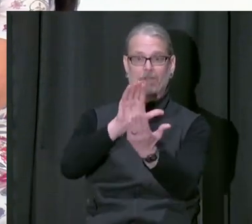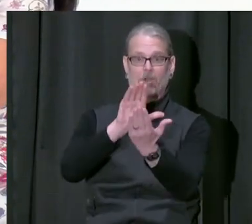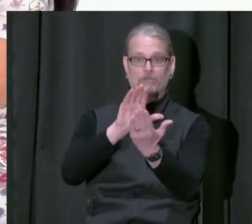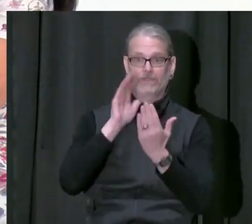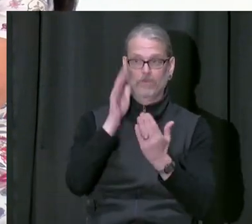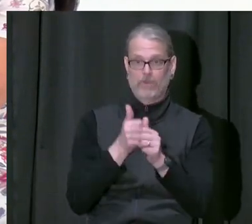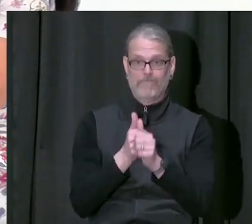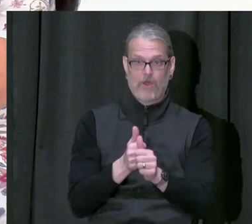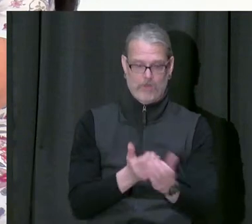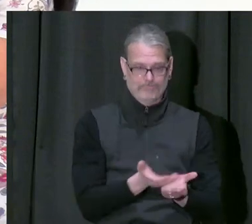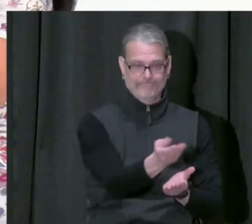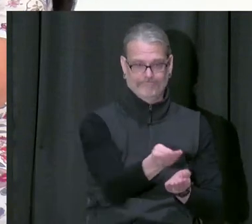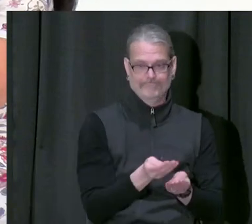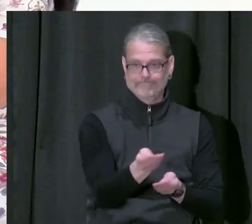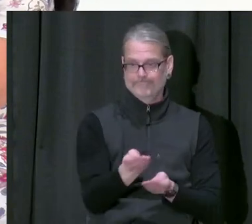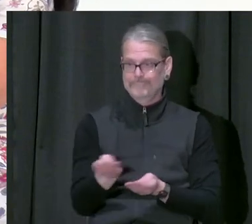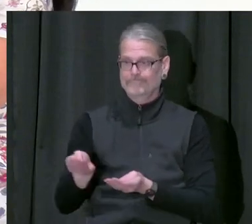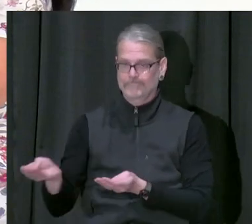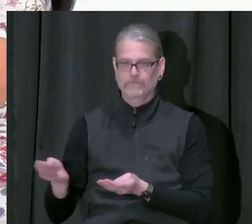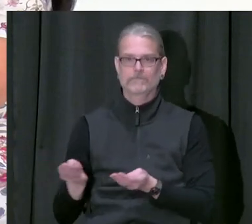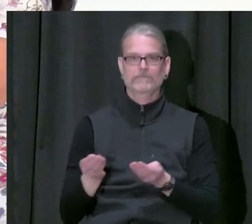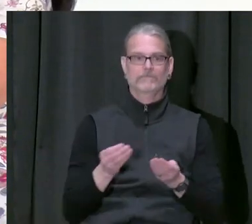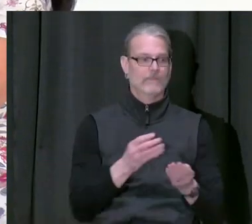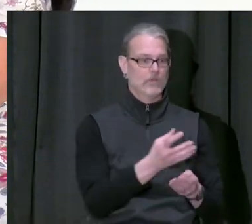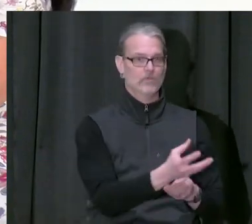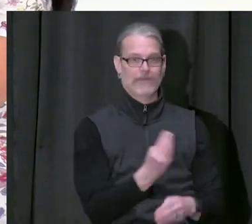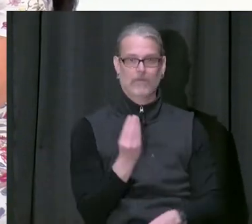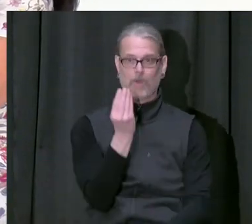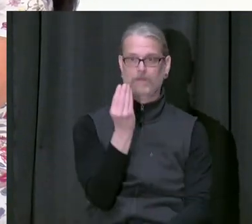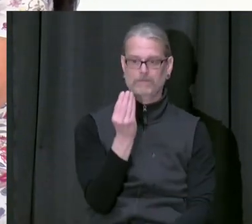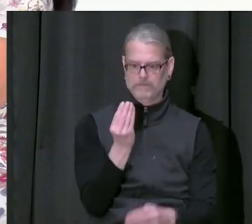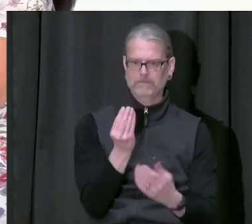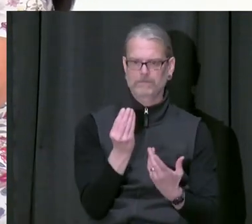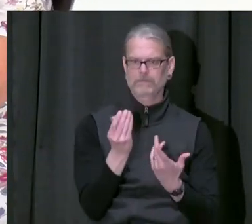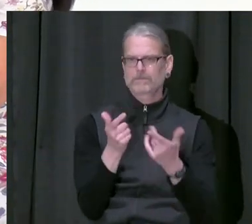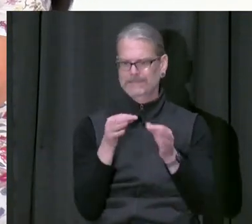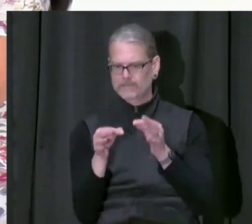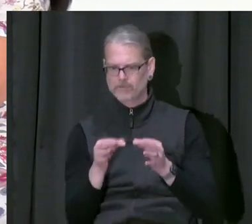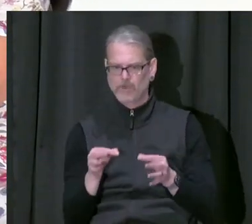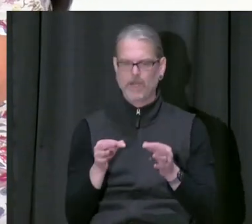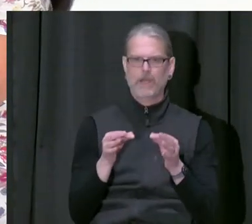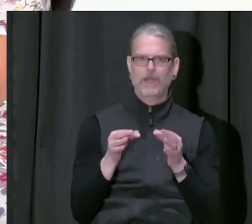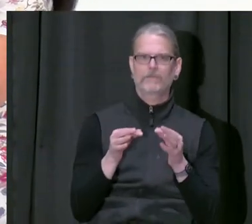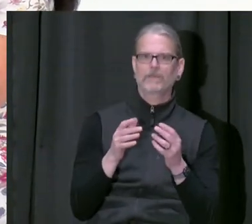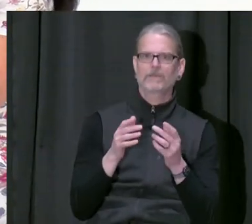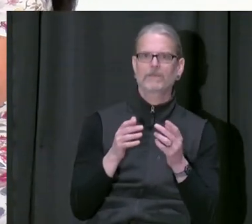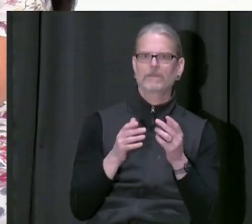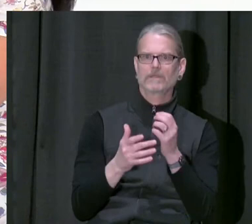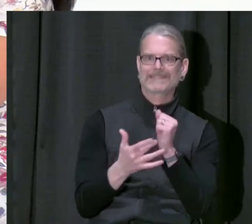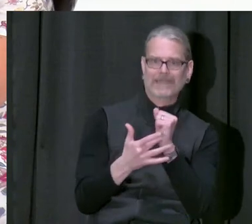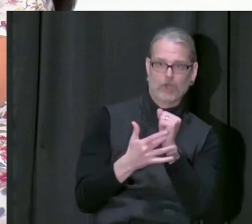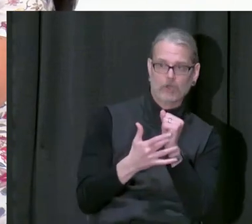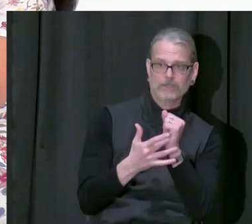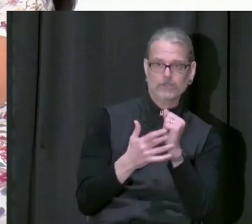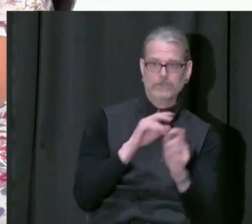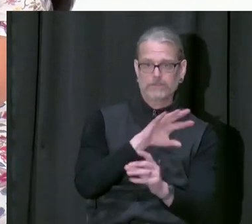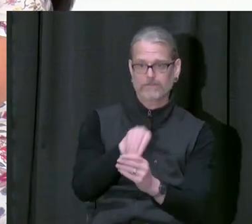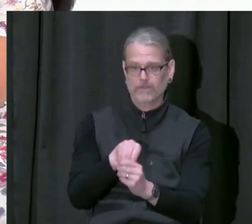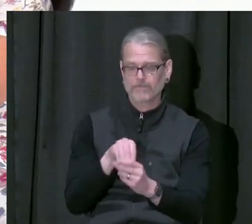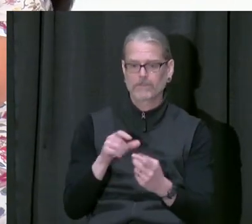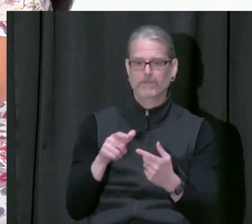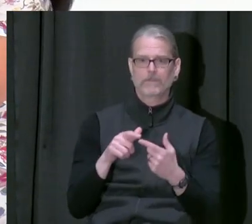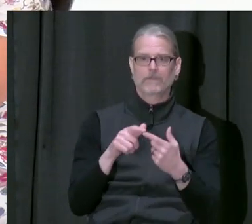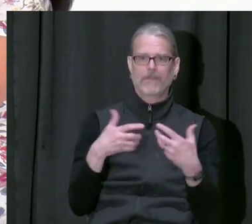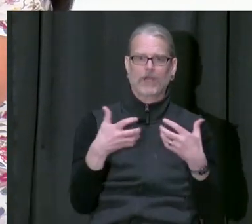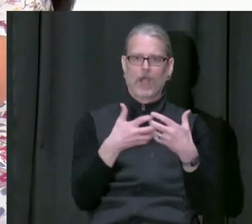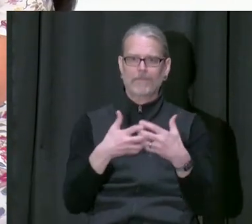you know, you take one, you describe it, you identify the applicable assistive technologies, the platforms, the browser combinations